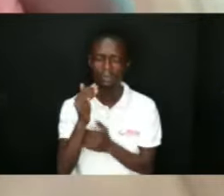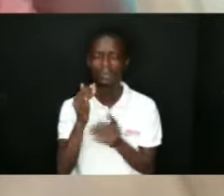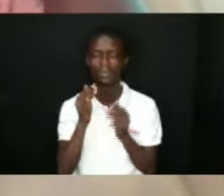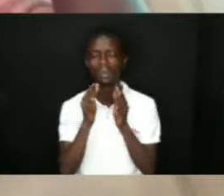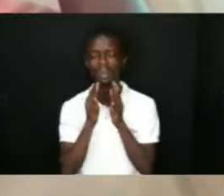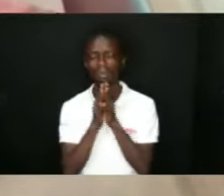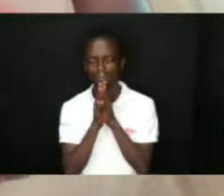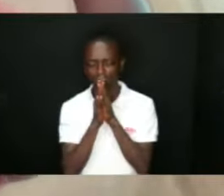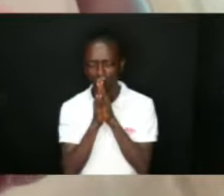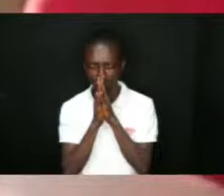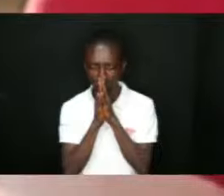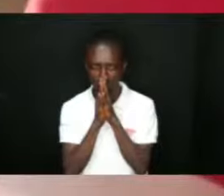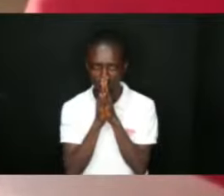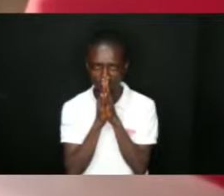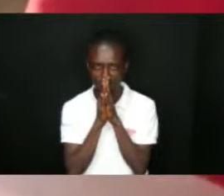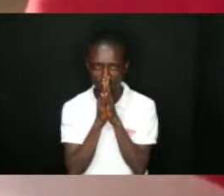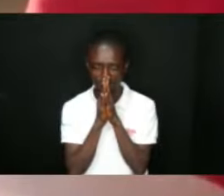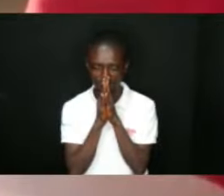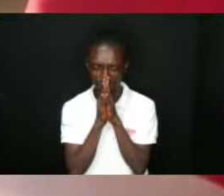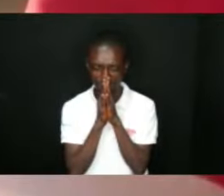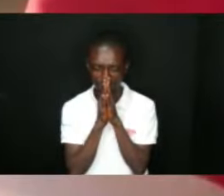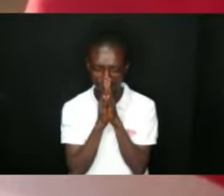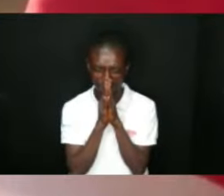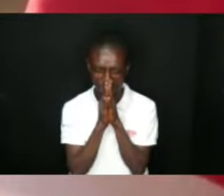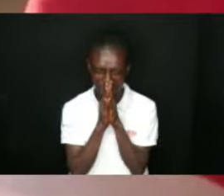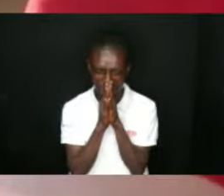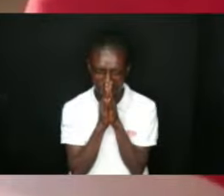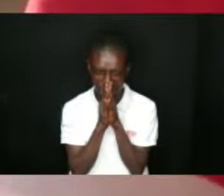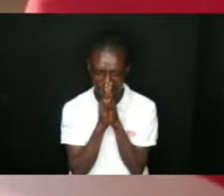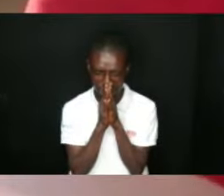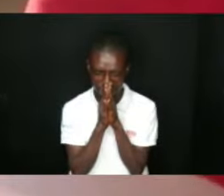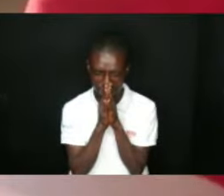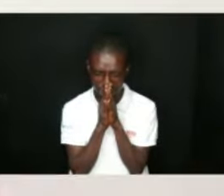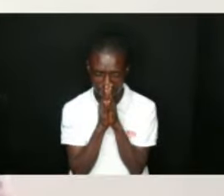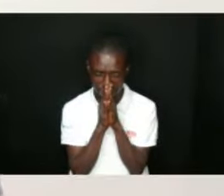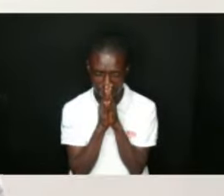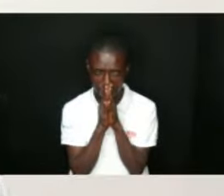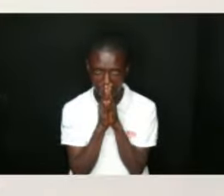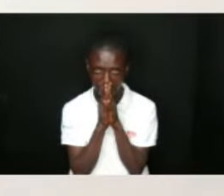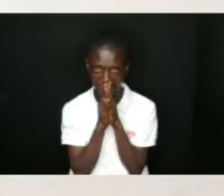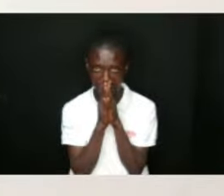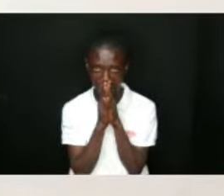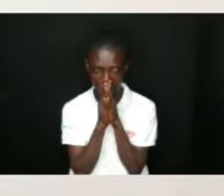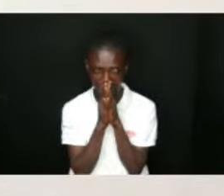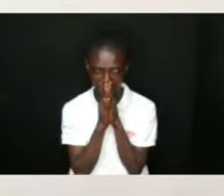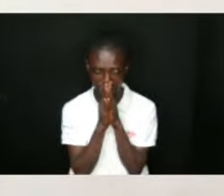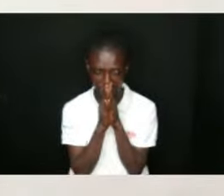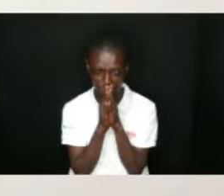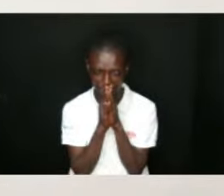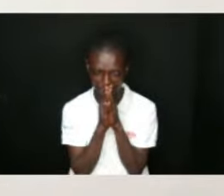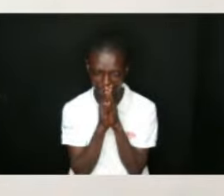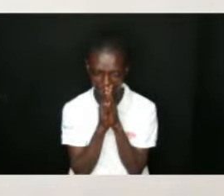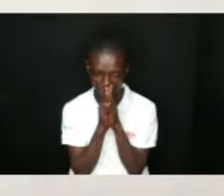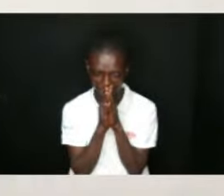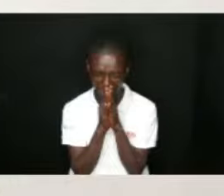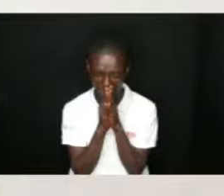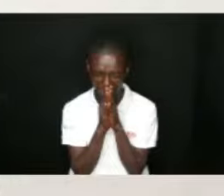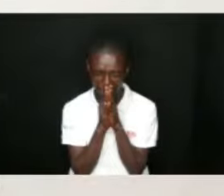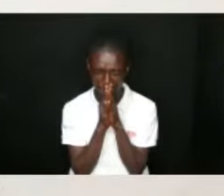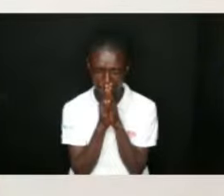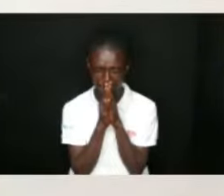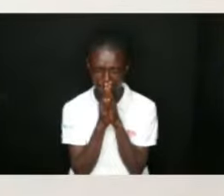Lord our God, Rabadabalabo Shendebehe, Adibalo Sikidia